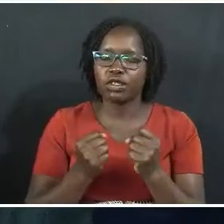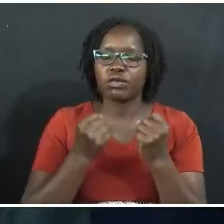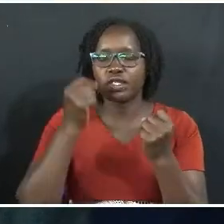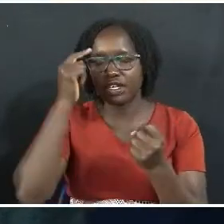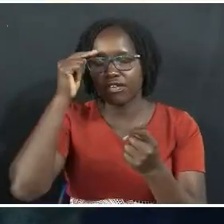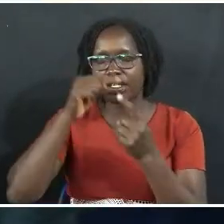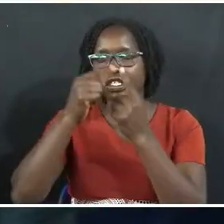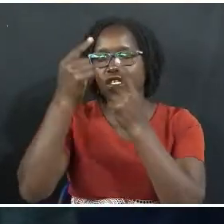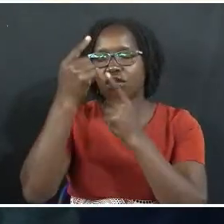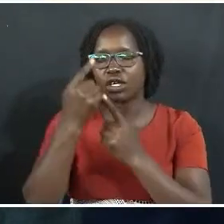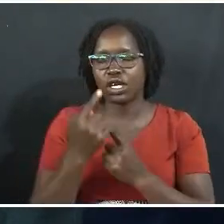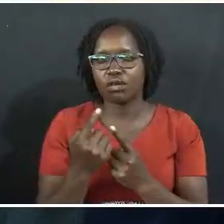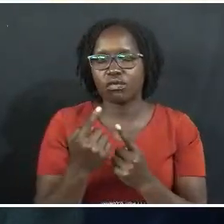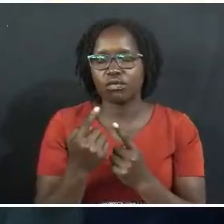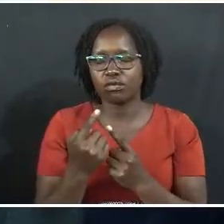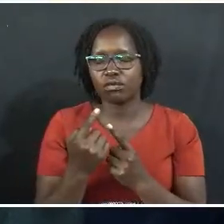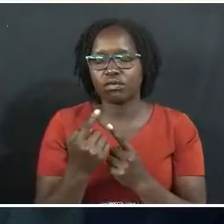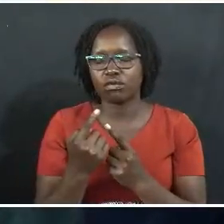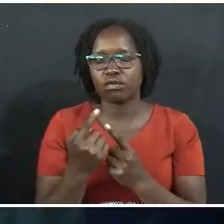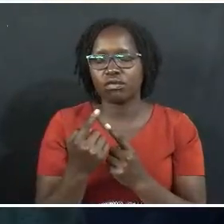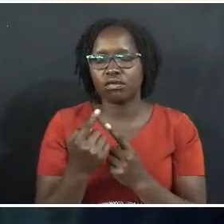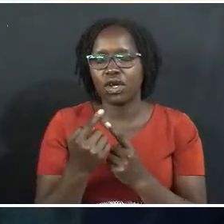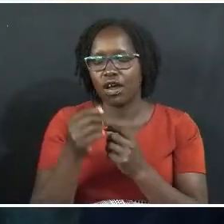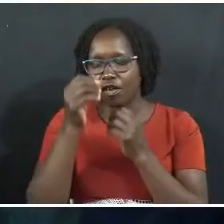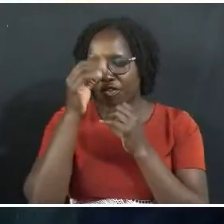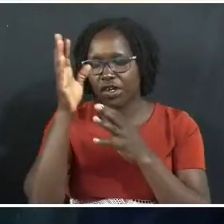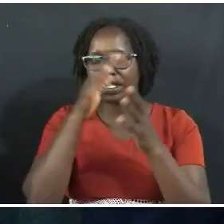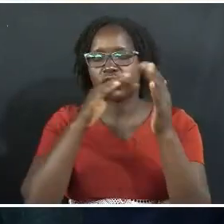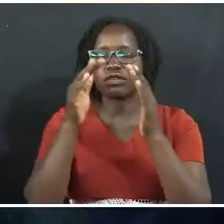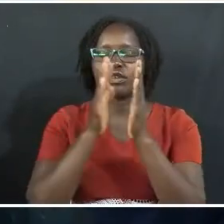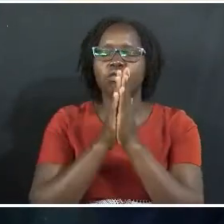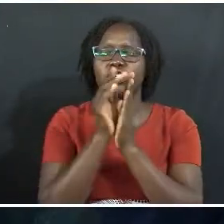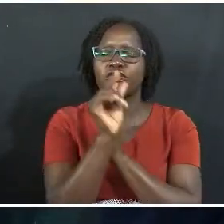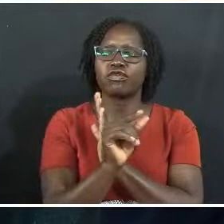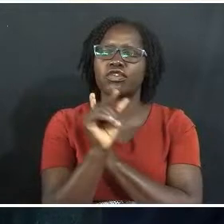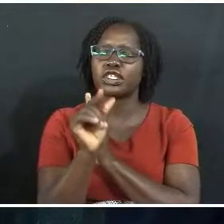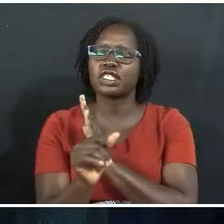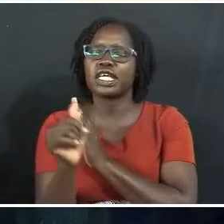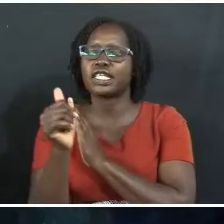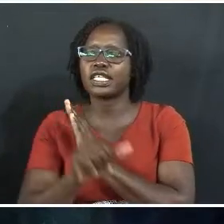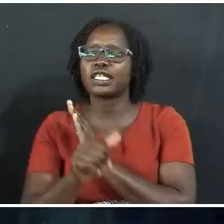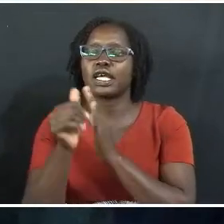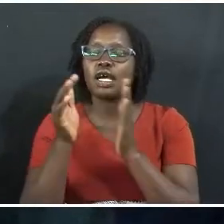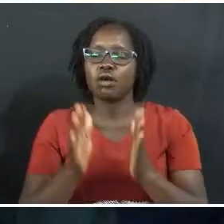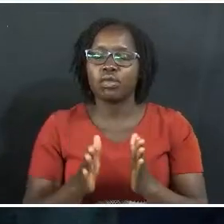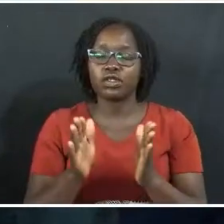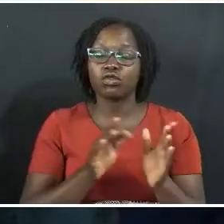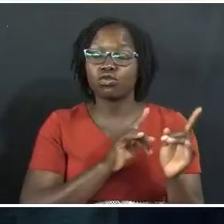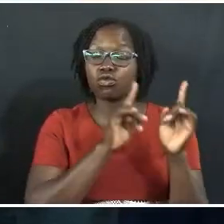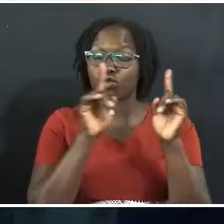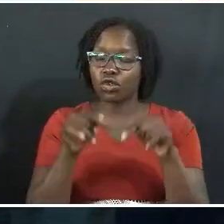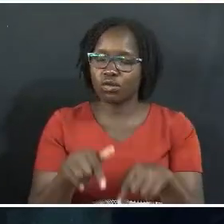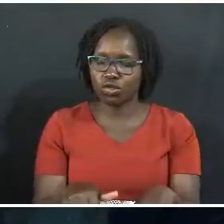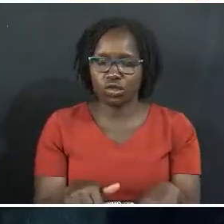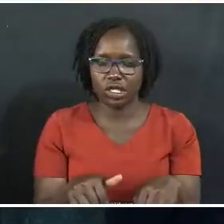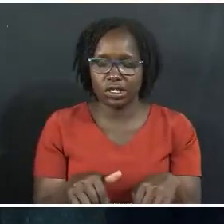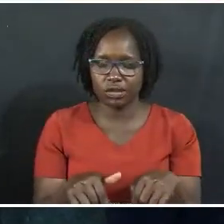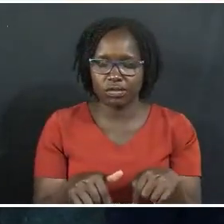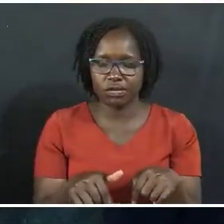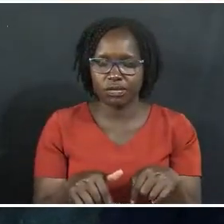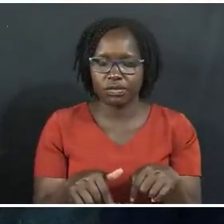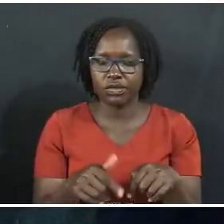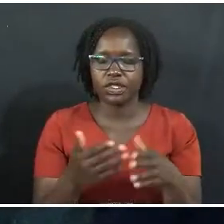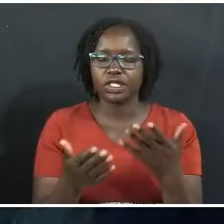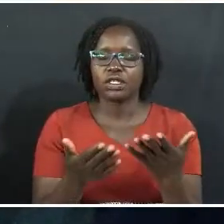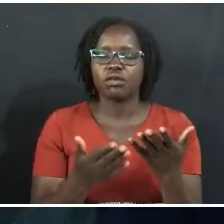until you come. Oh, Father in heaven, we pray for each and every person that has made it today.